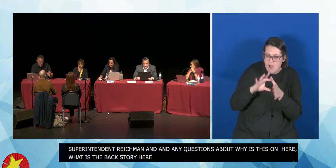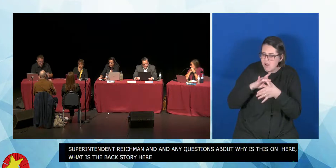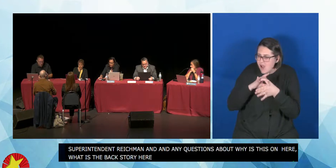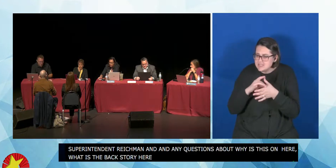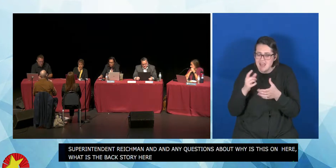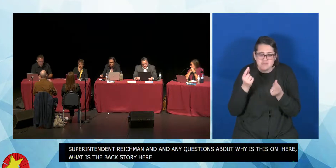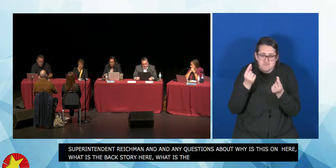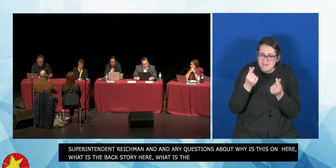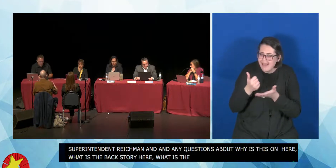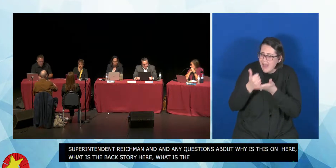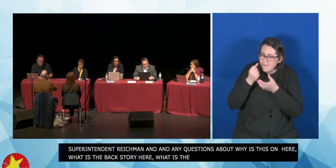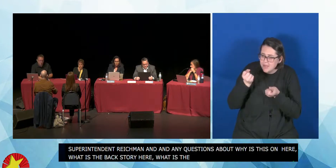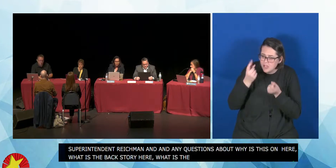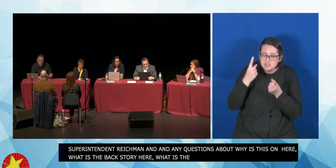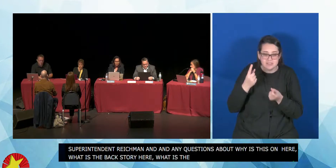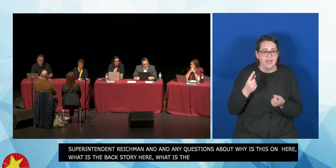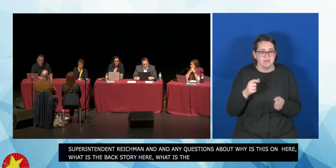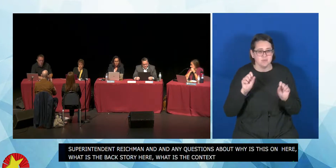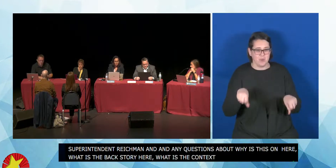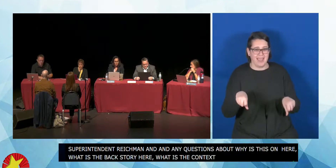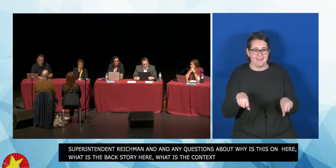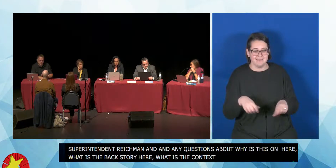this.